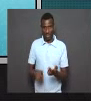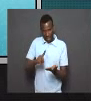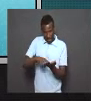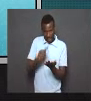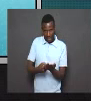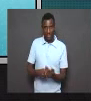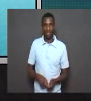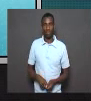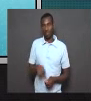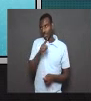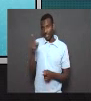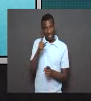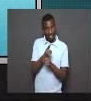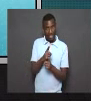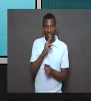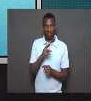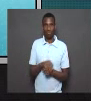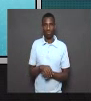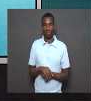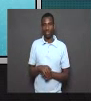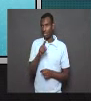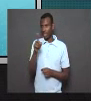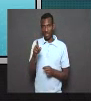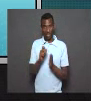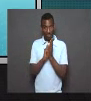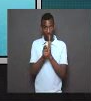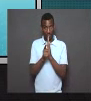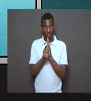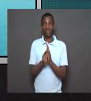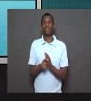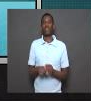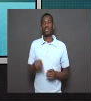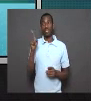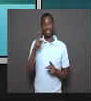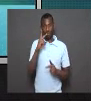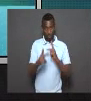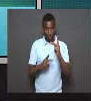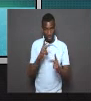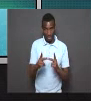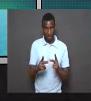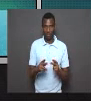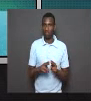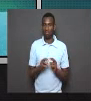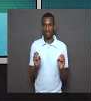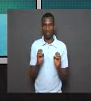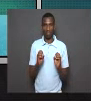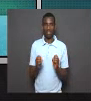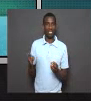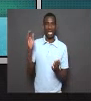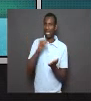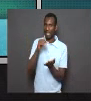Therefore, you were correct if you came up with an example in which the process did